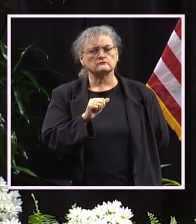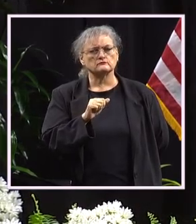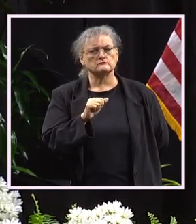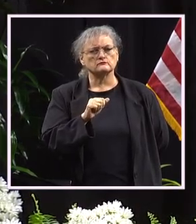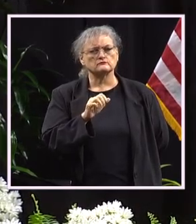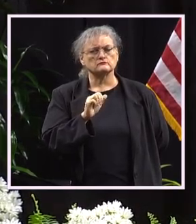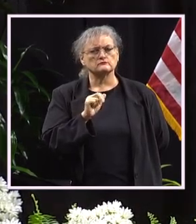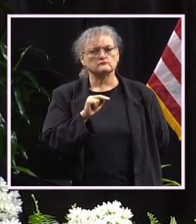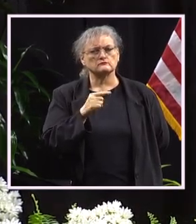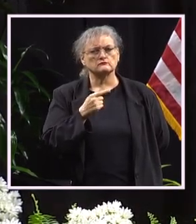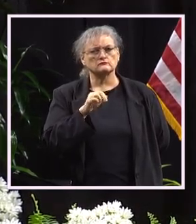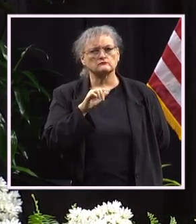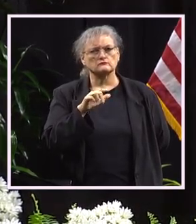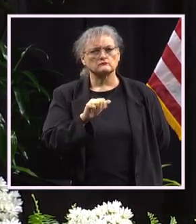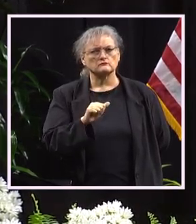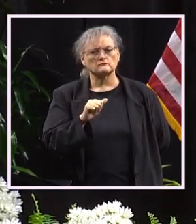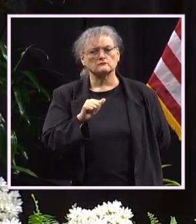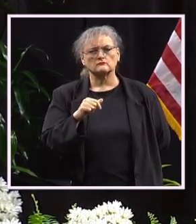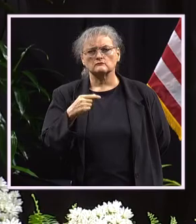Angela C. Guerrero,